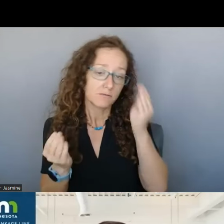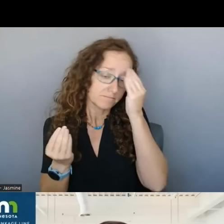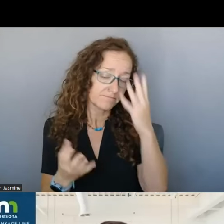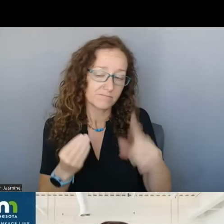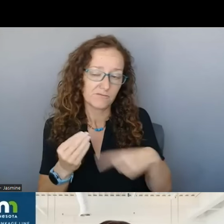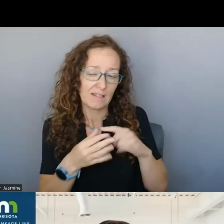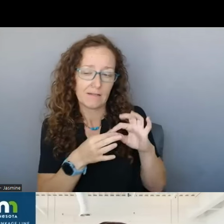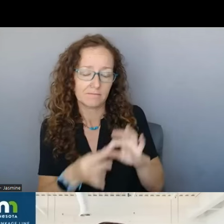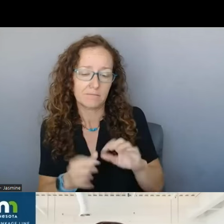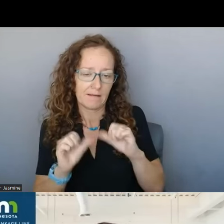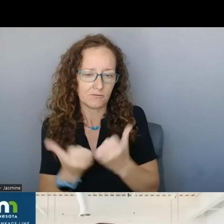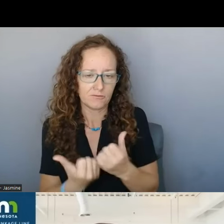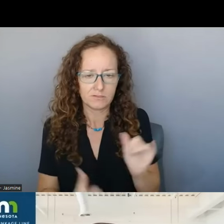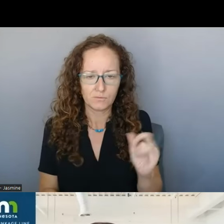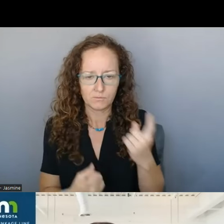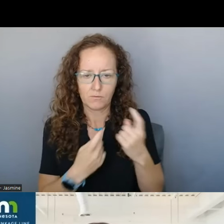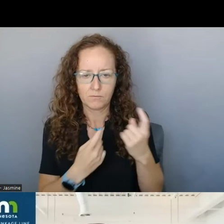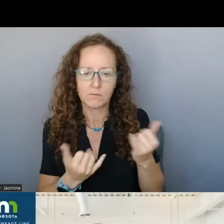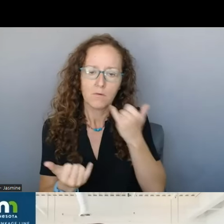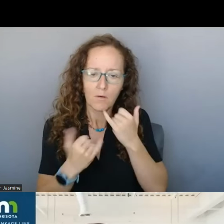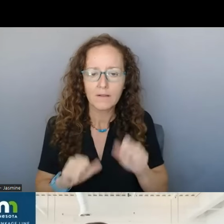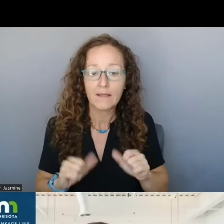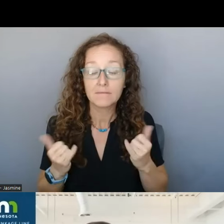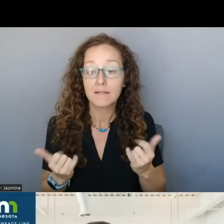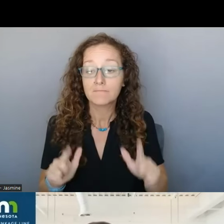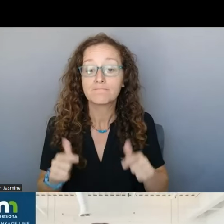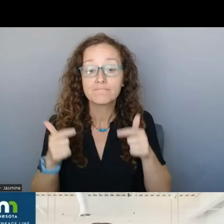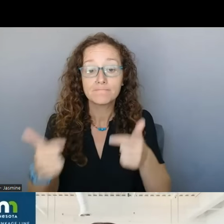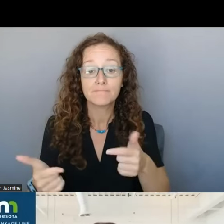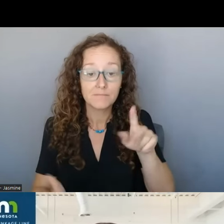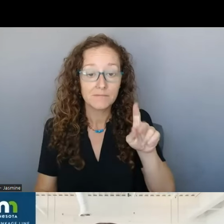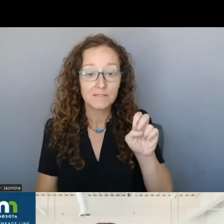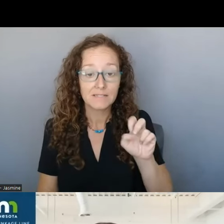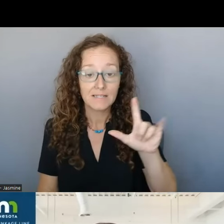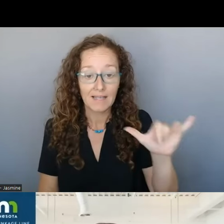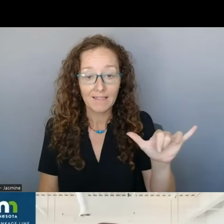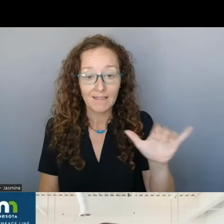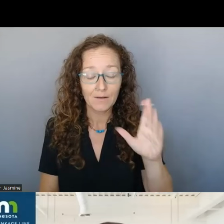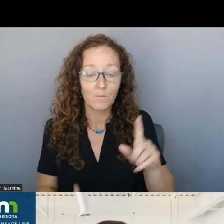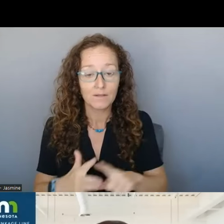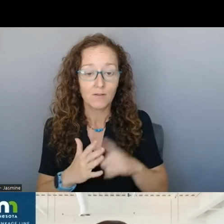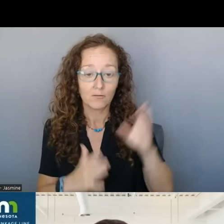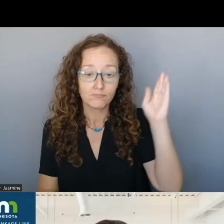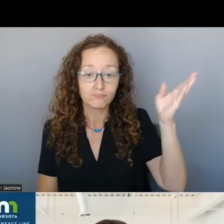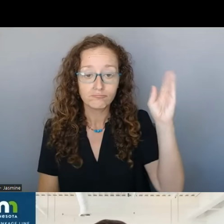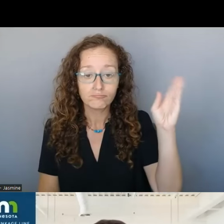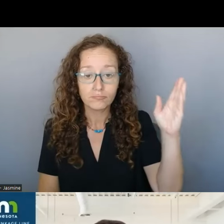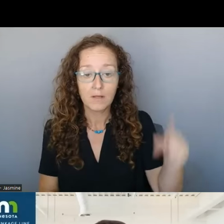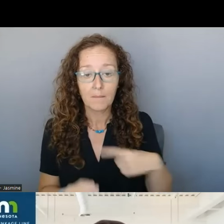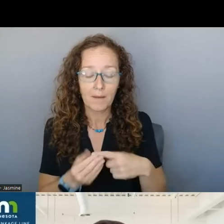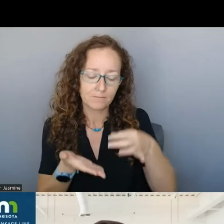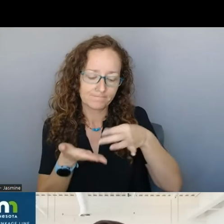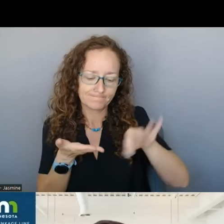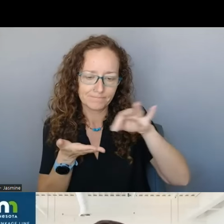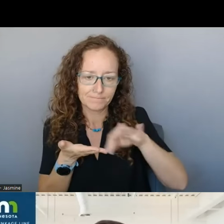All right, I am now going to hand it over to Kelly, who is going to start talking about Medicare